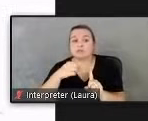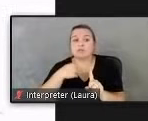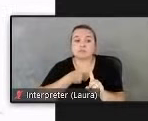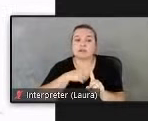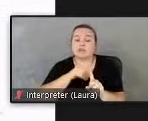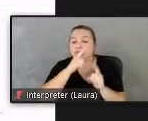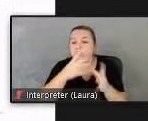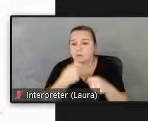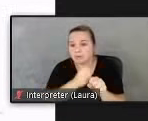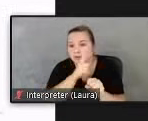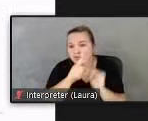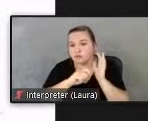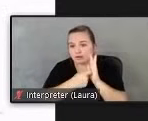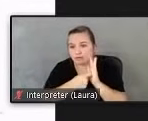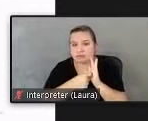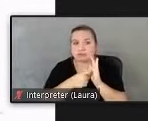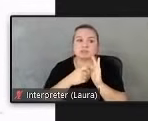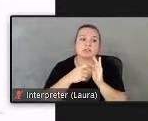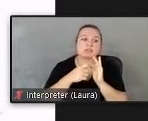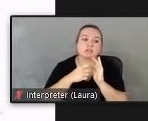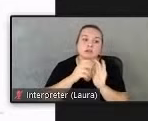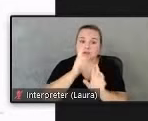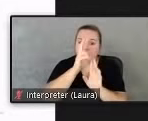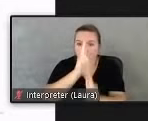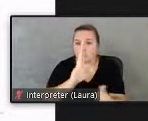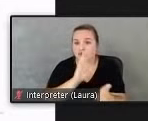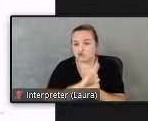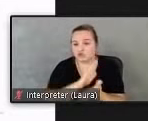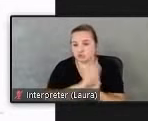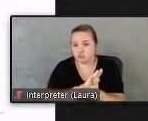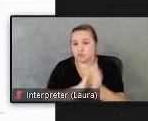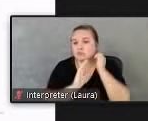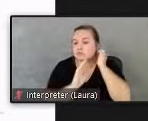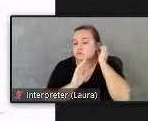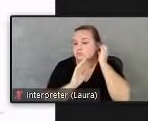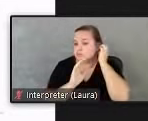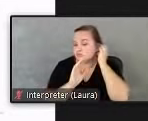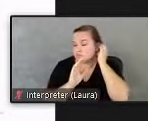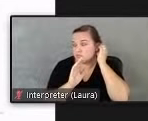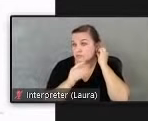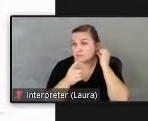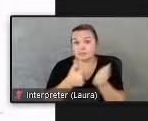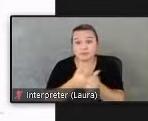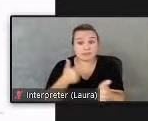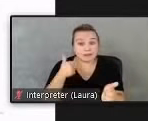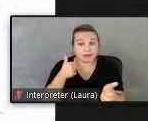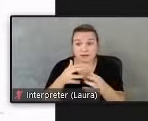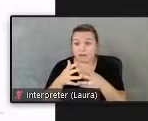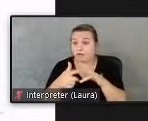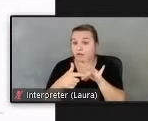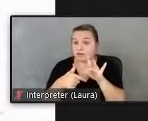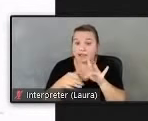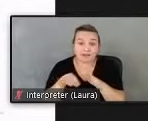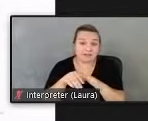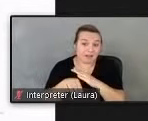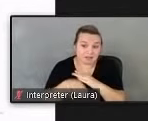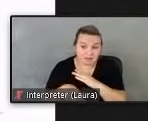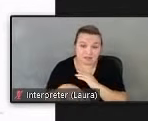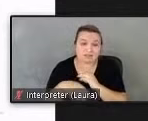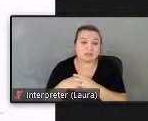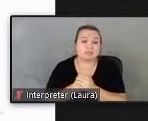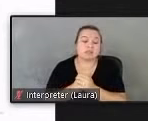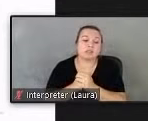want to make sure that we emphasize, honor the school psychs out there, is that they've been delayed because students lack of access to the students to administer the